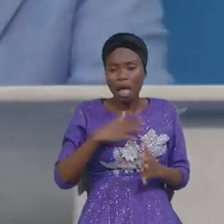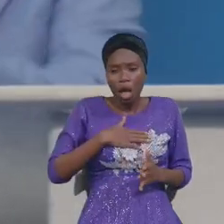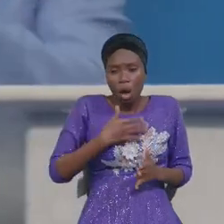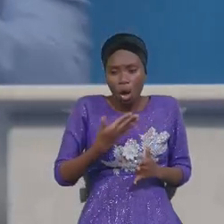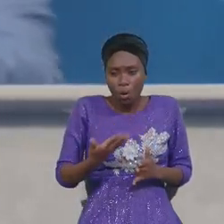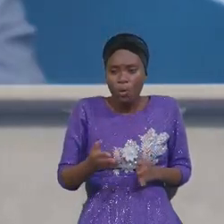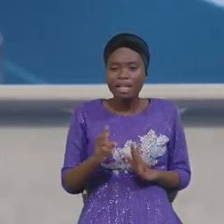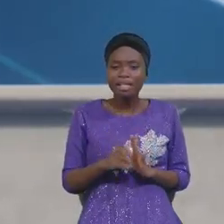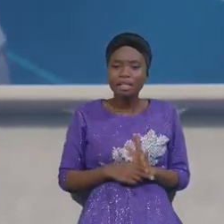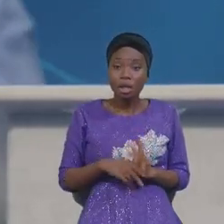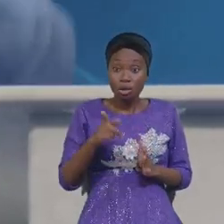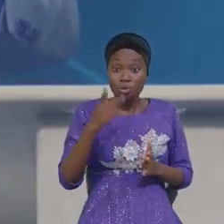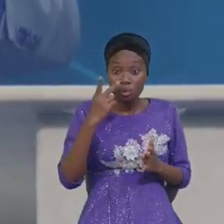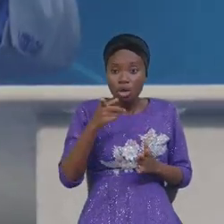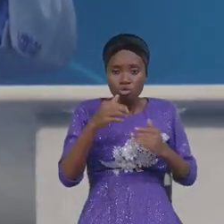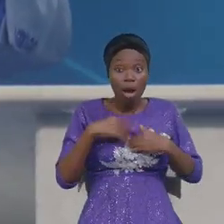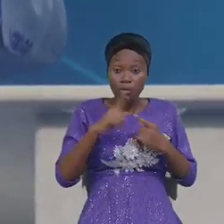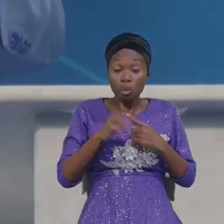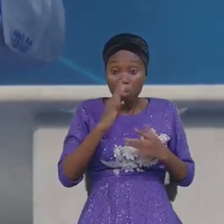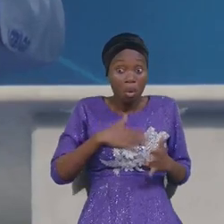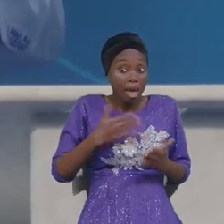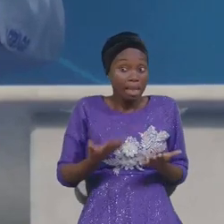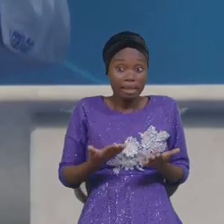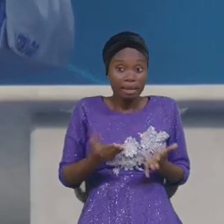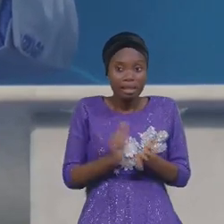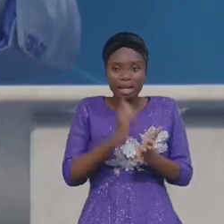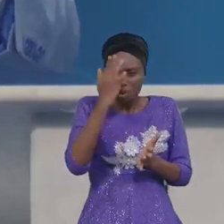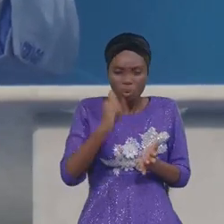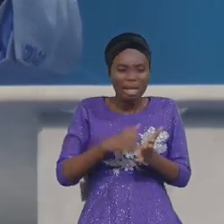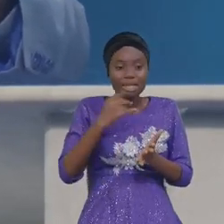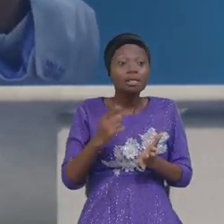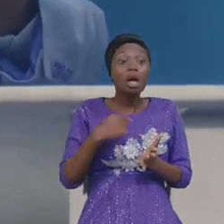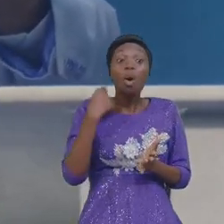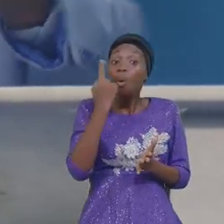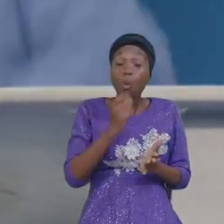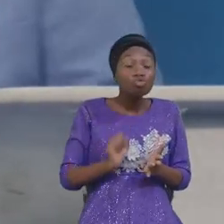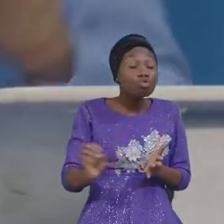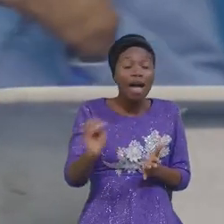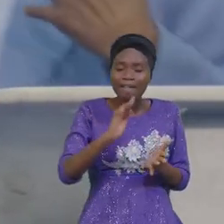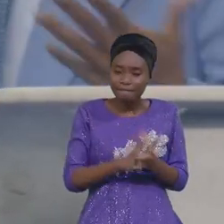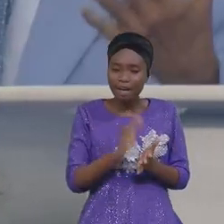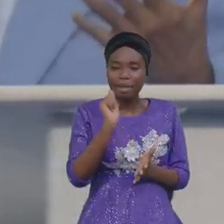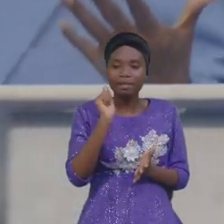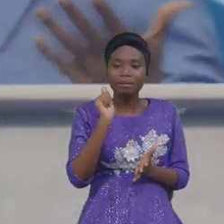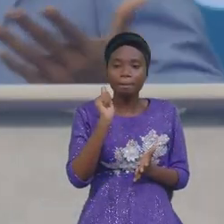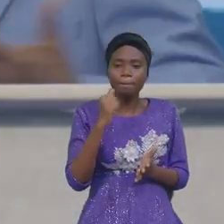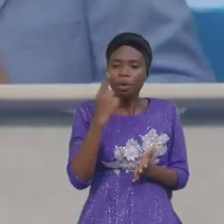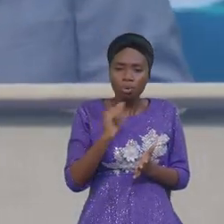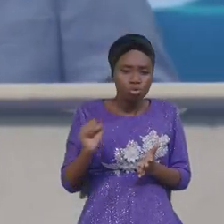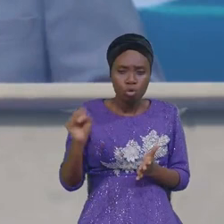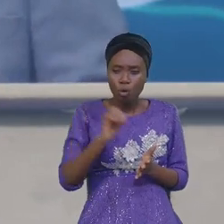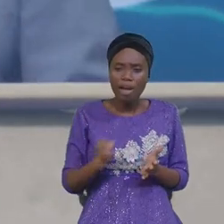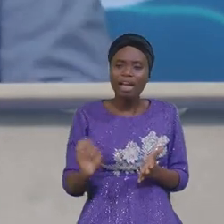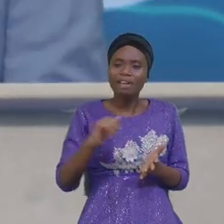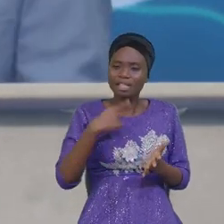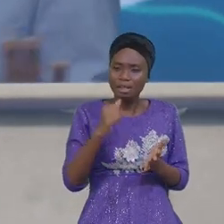You see, you have to be willing. That's why it says, whosoever believeth, whosoever says,